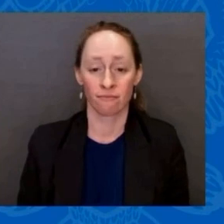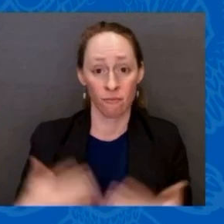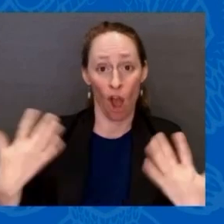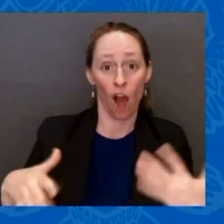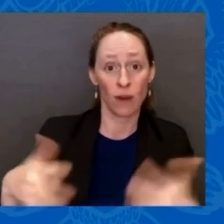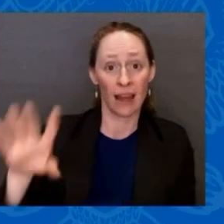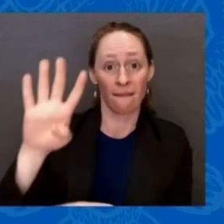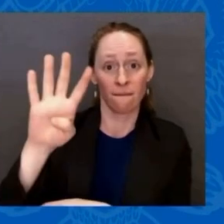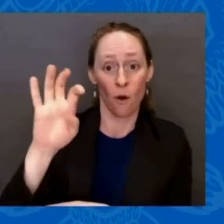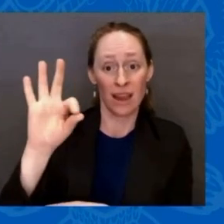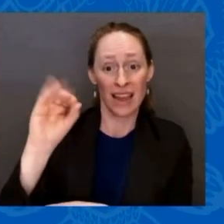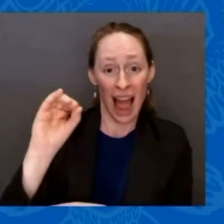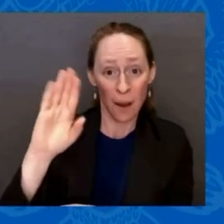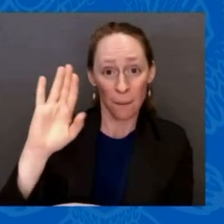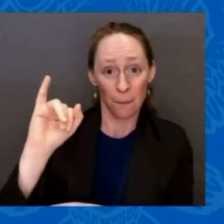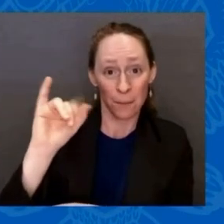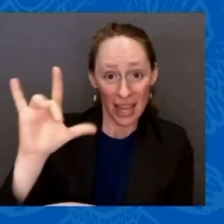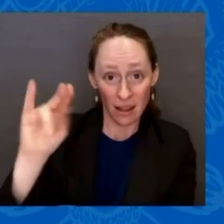$490